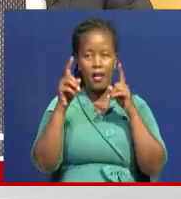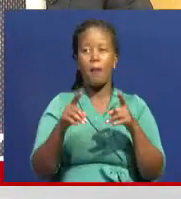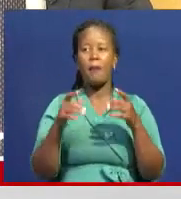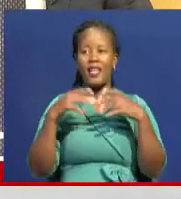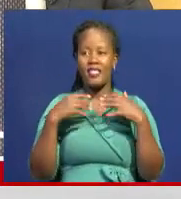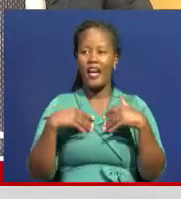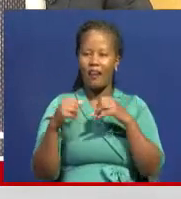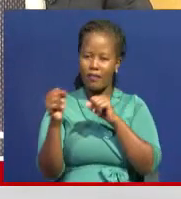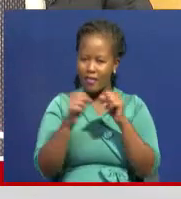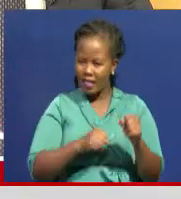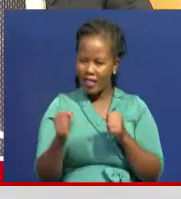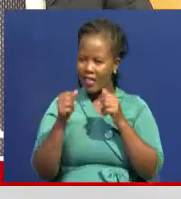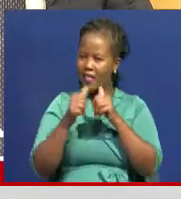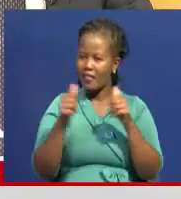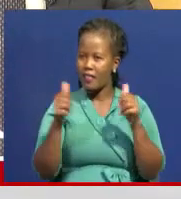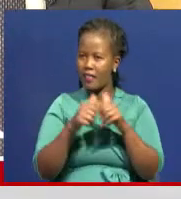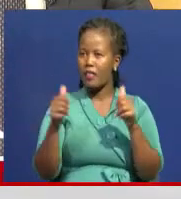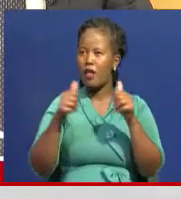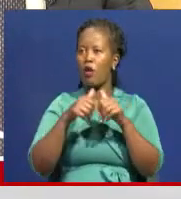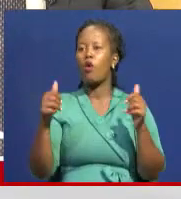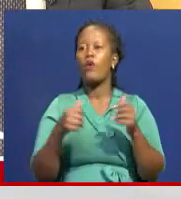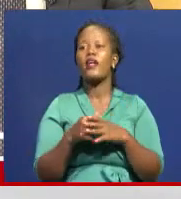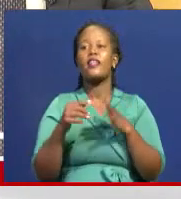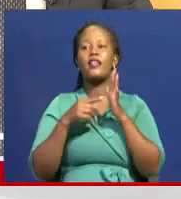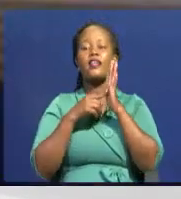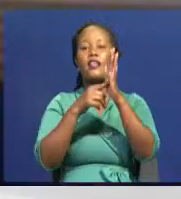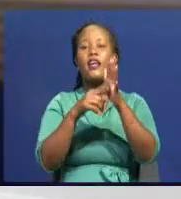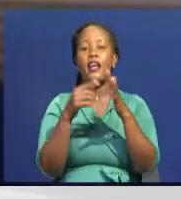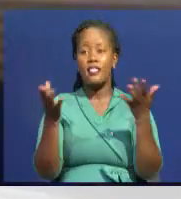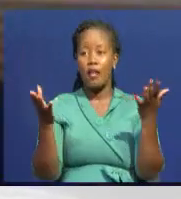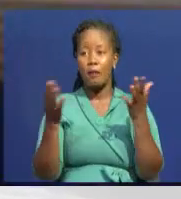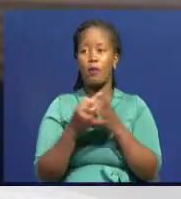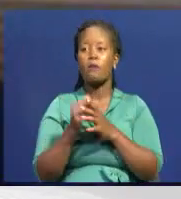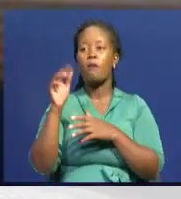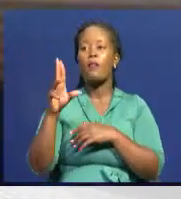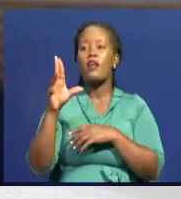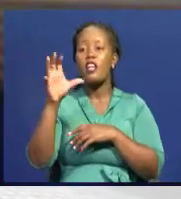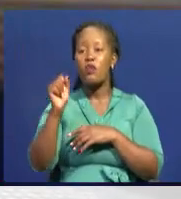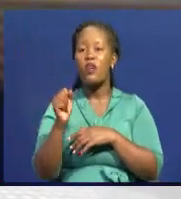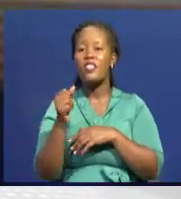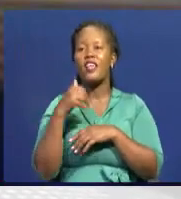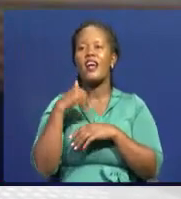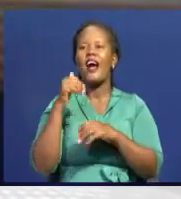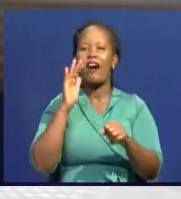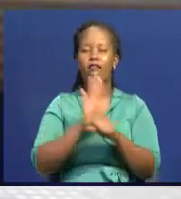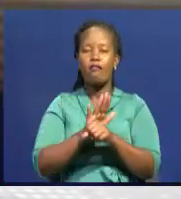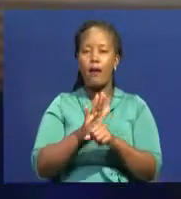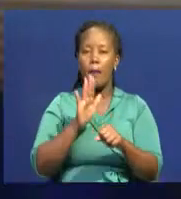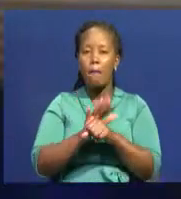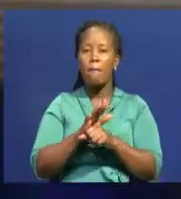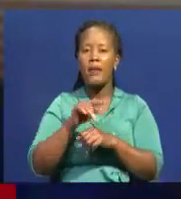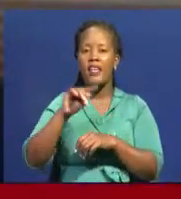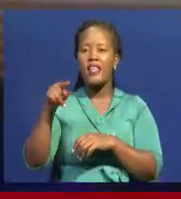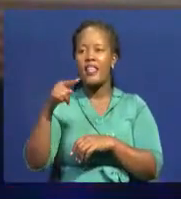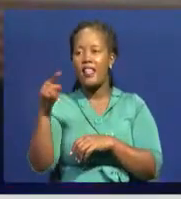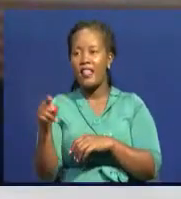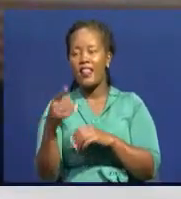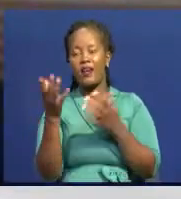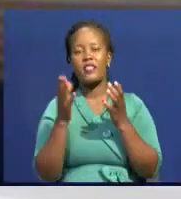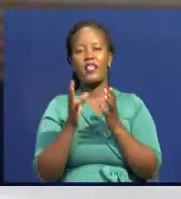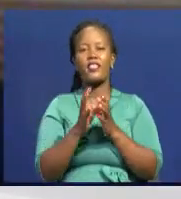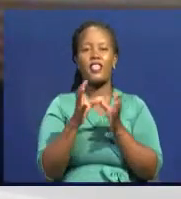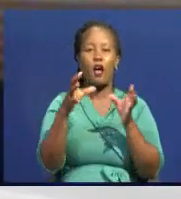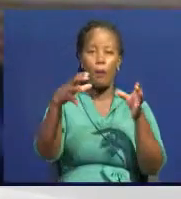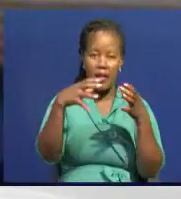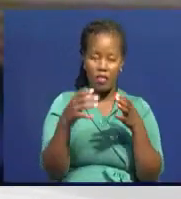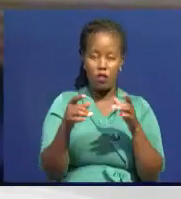to be able to do these things. For example, in this country, there are hundreds of thousands of, they're called real estate agents